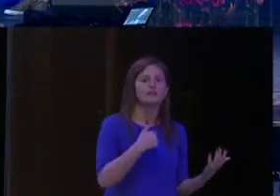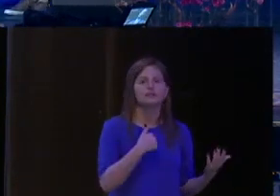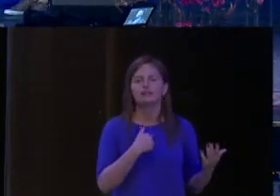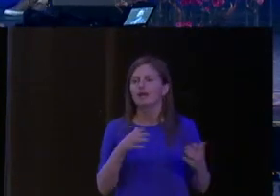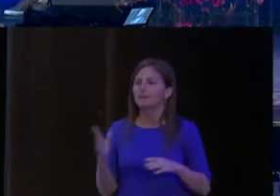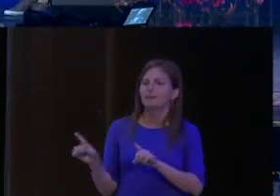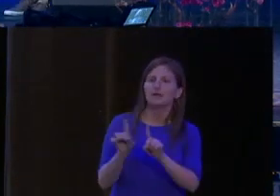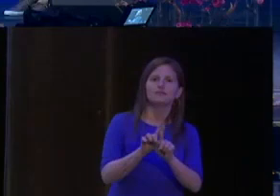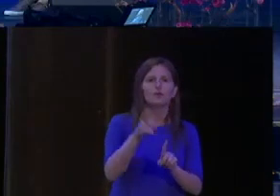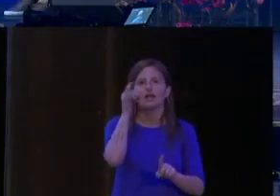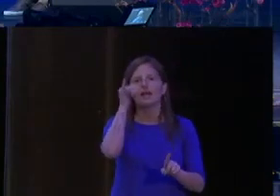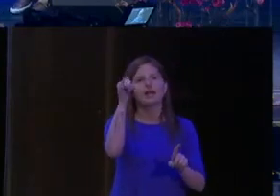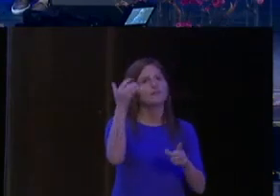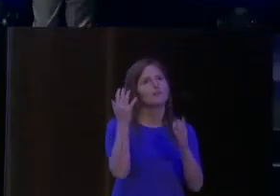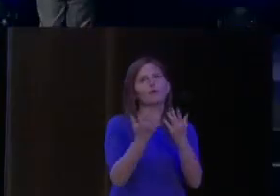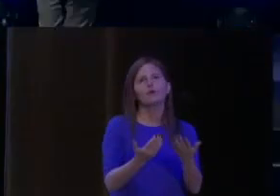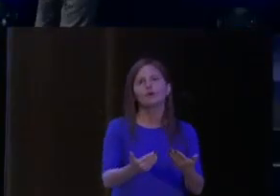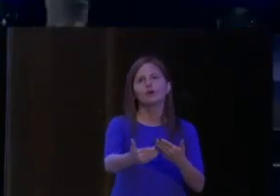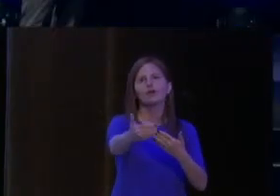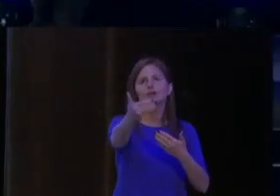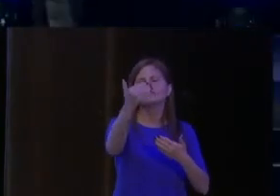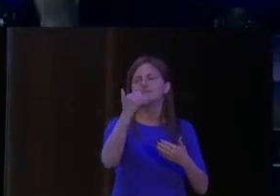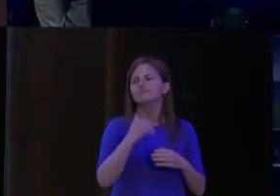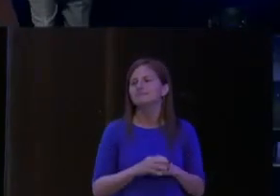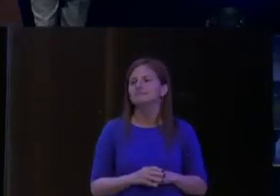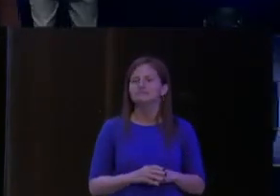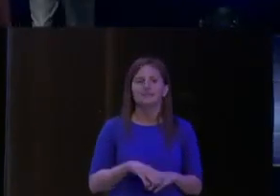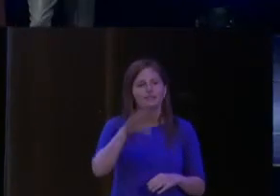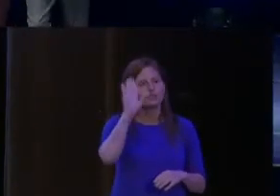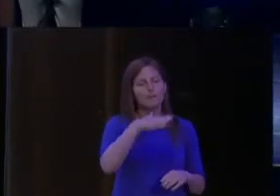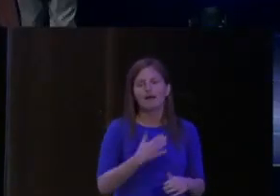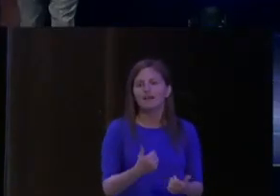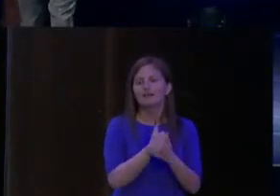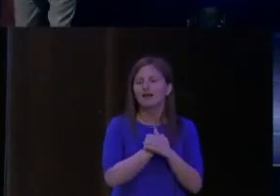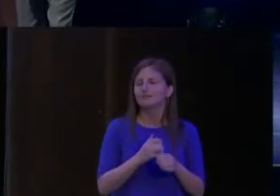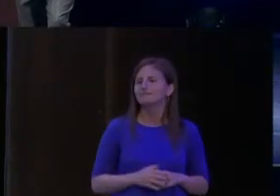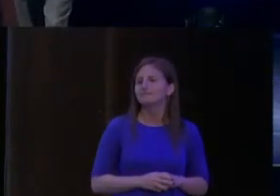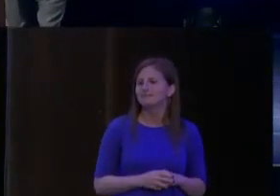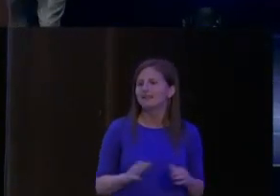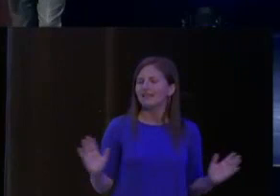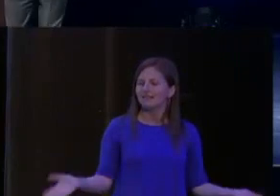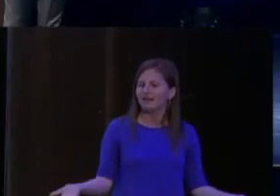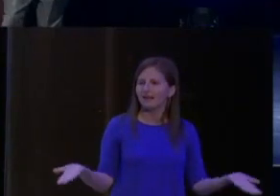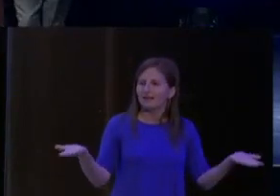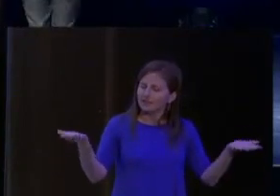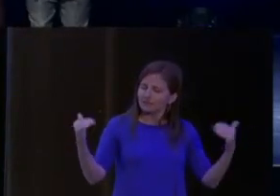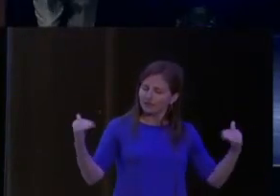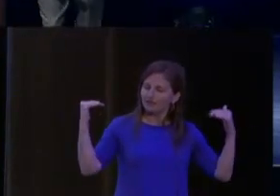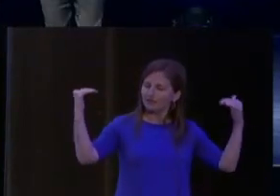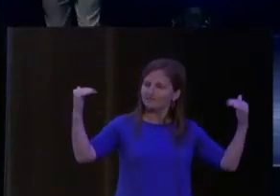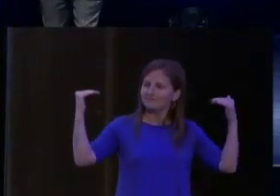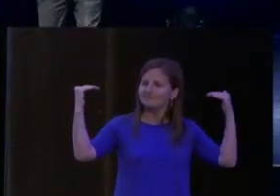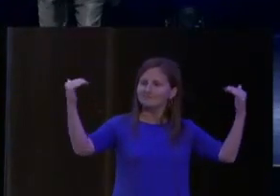your side forevermore. You know God's love keeps lifting me higher,